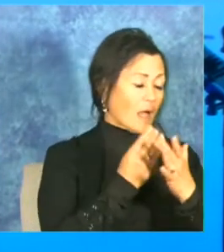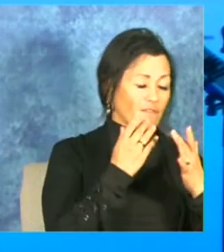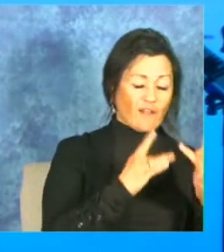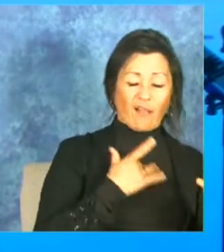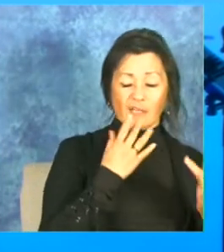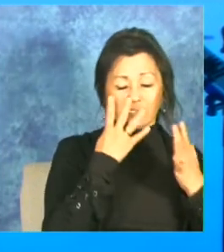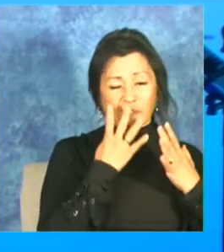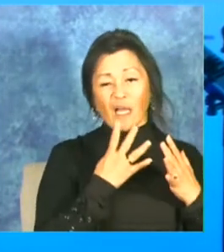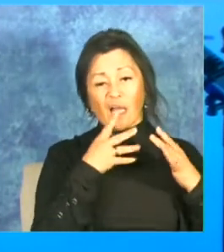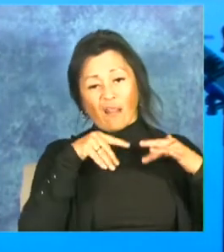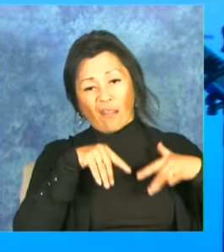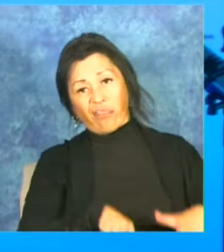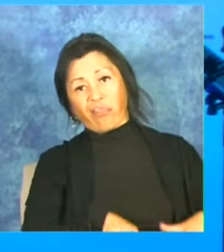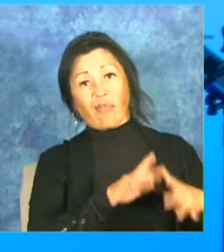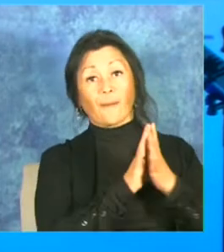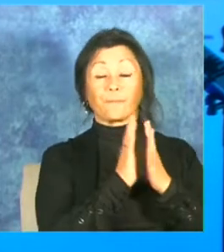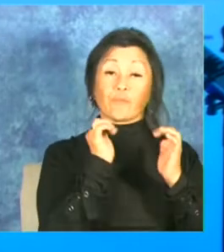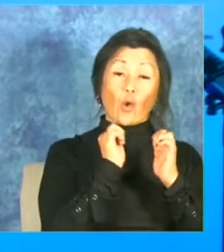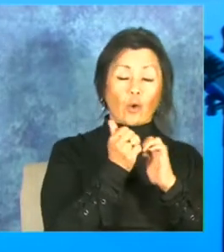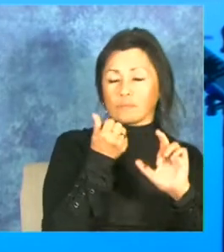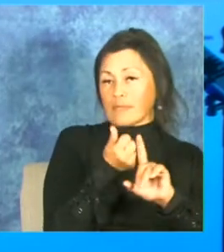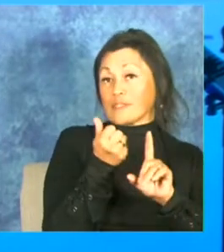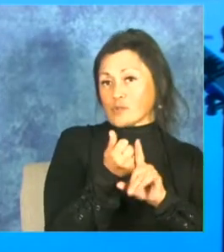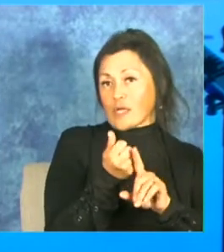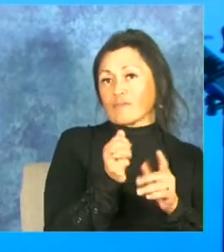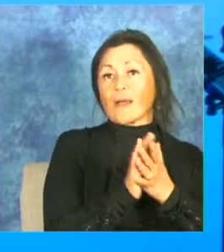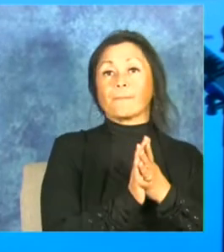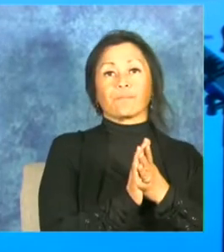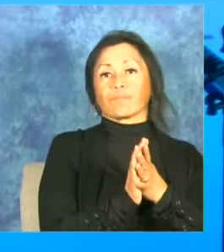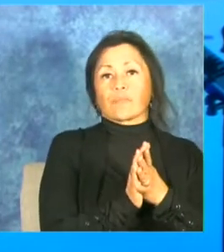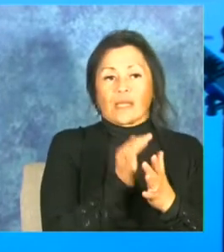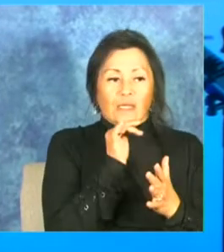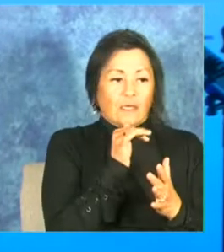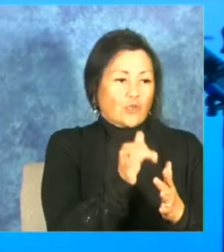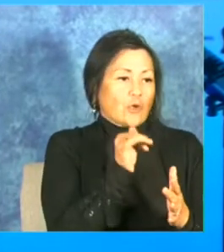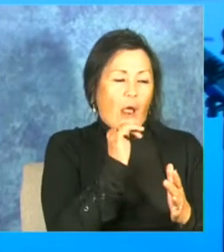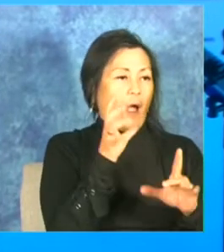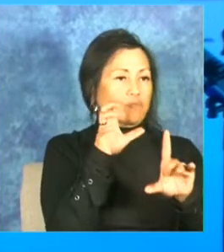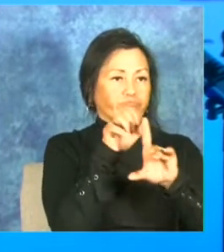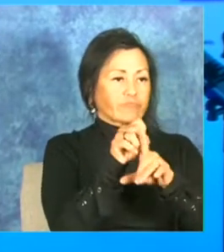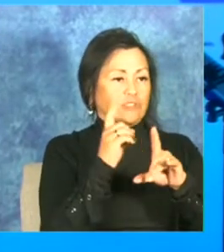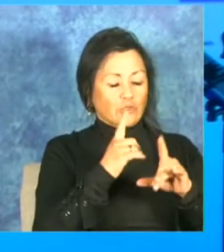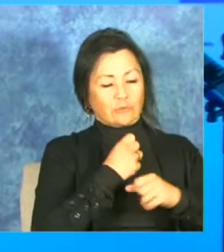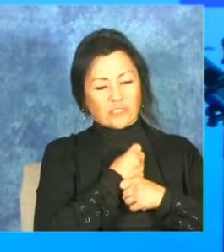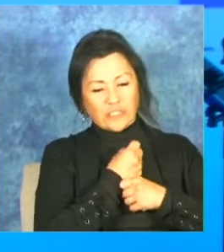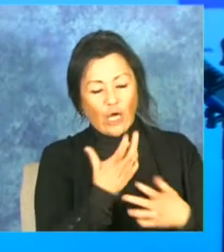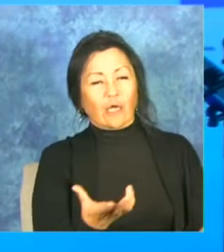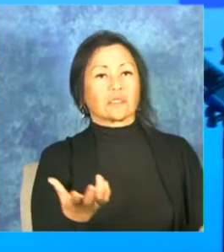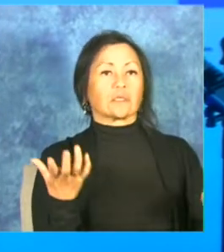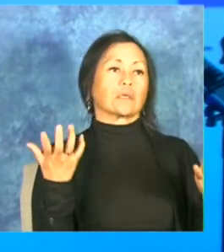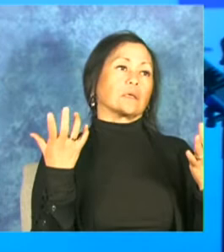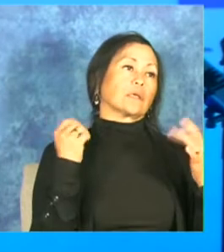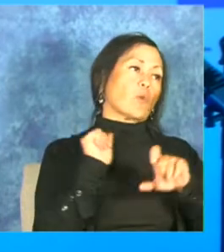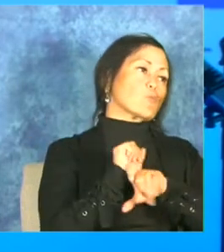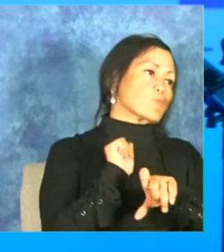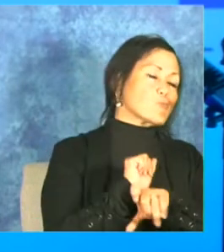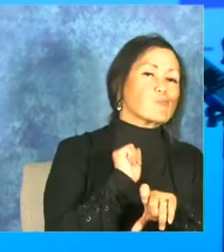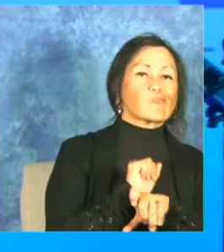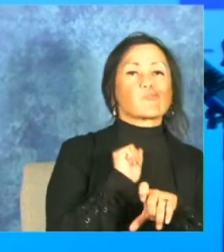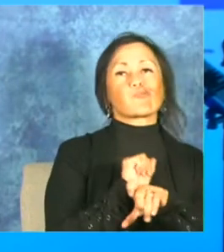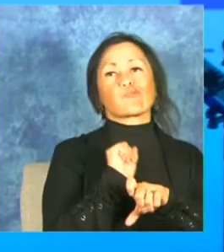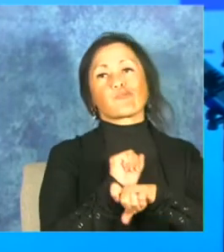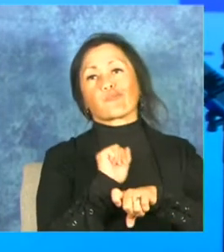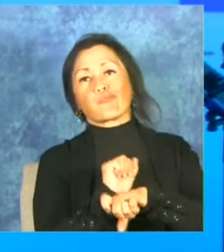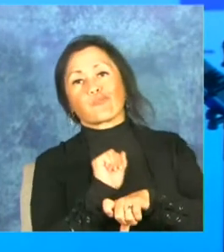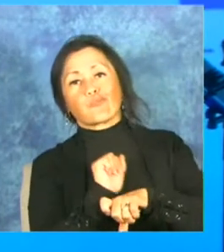finances, maybe discouraged with yourself, you're not getting anything accomplished, you're fatigued, you've been working yourself to the